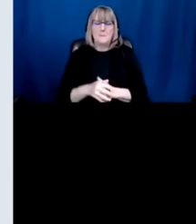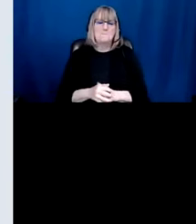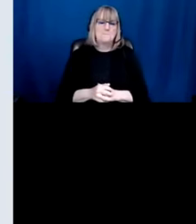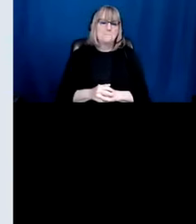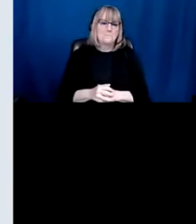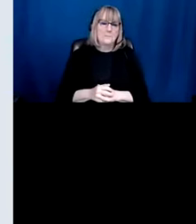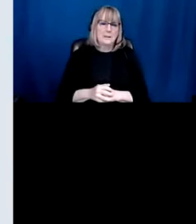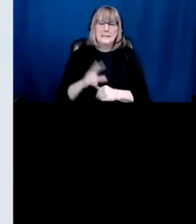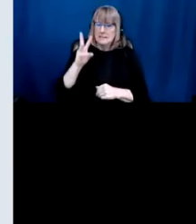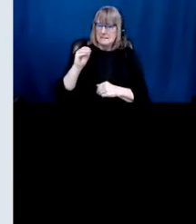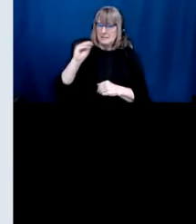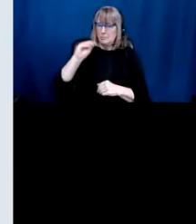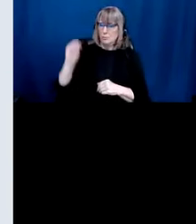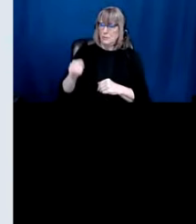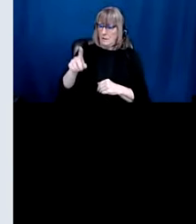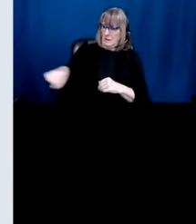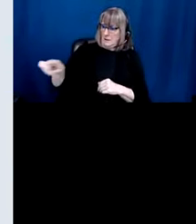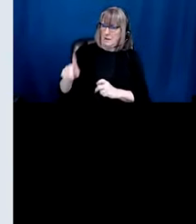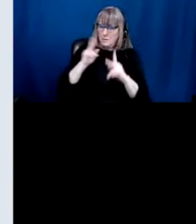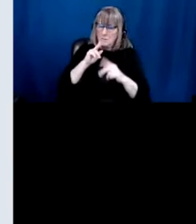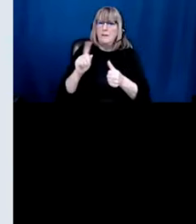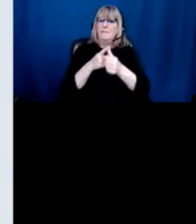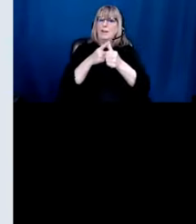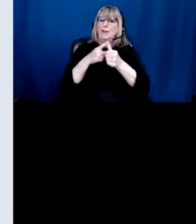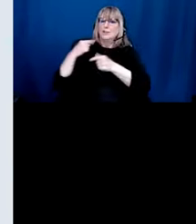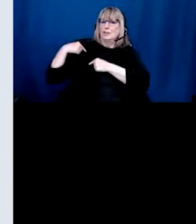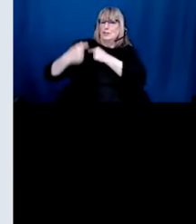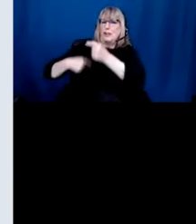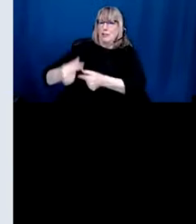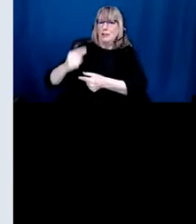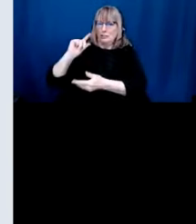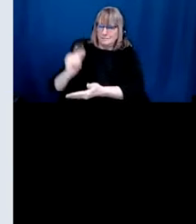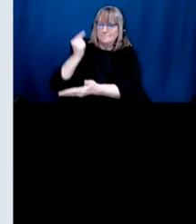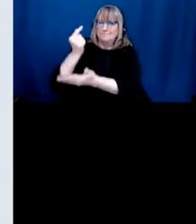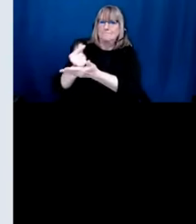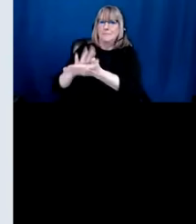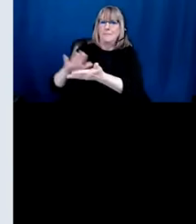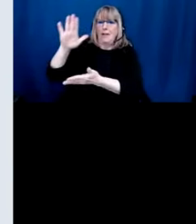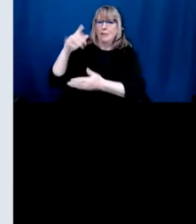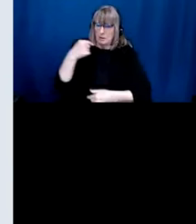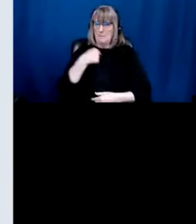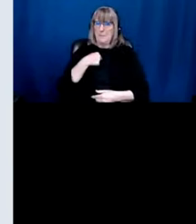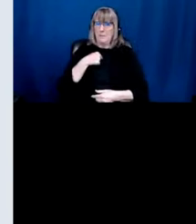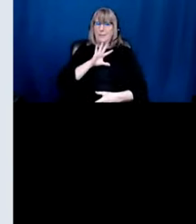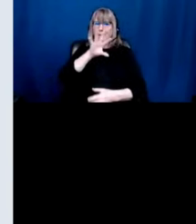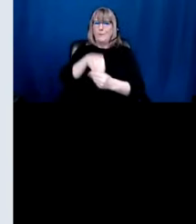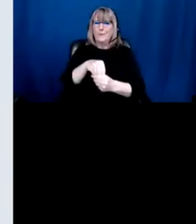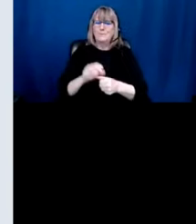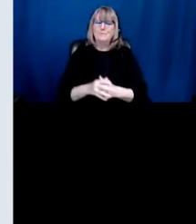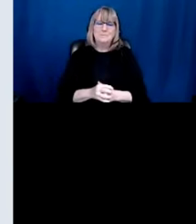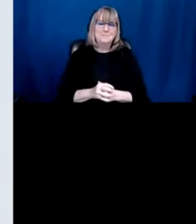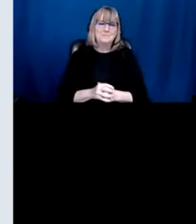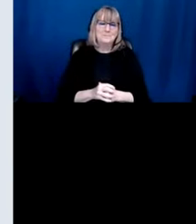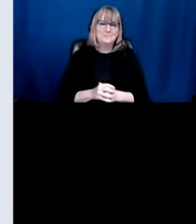60% of these participants are first-generation college students, myself included. 60% de los